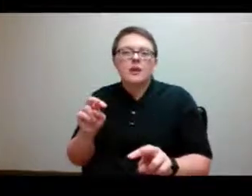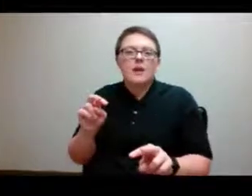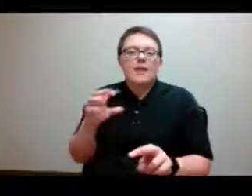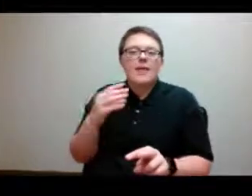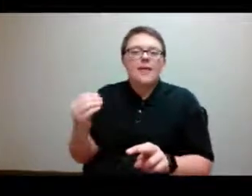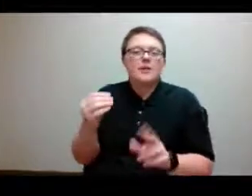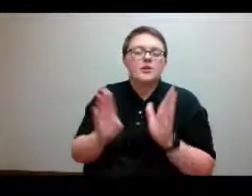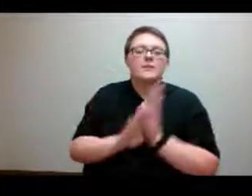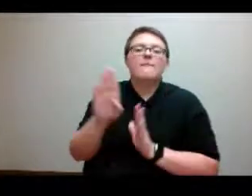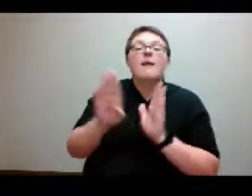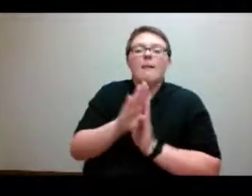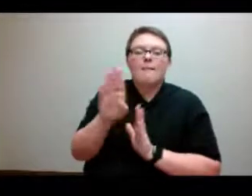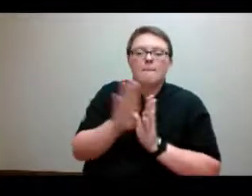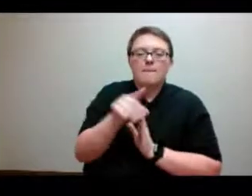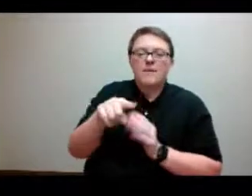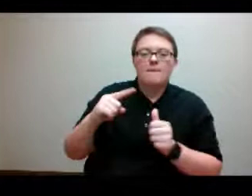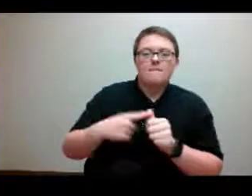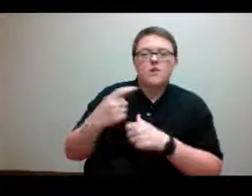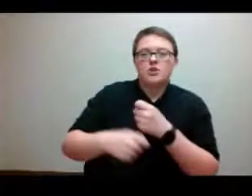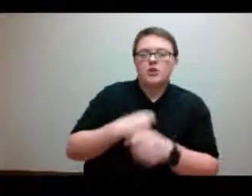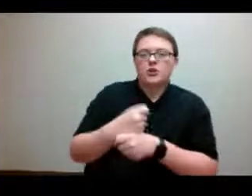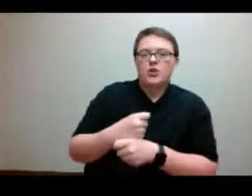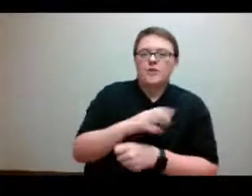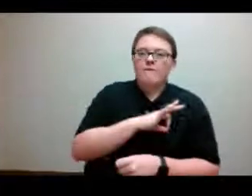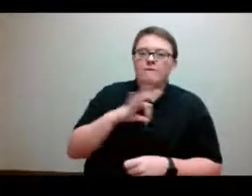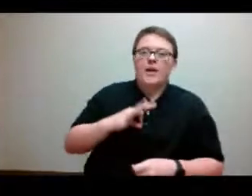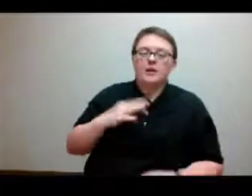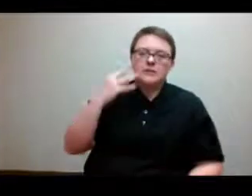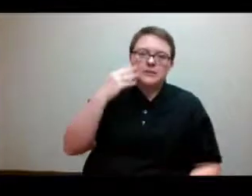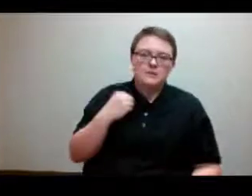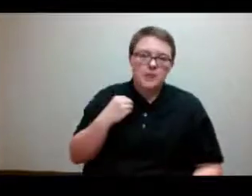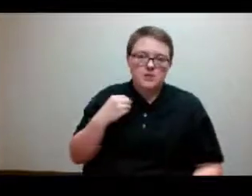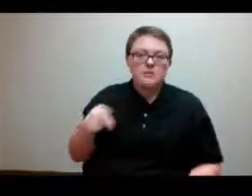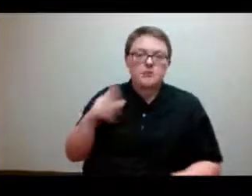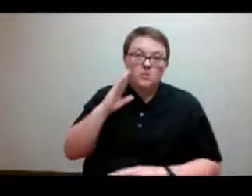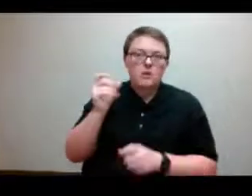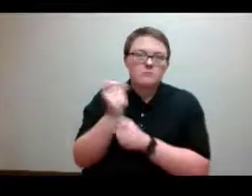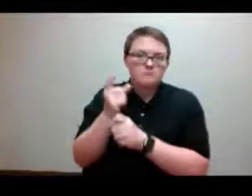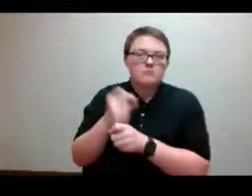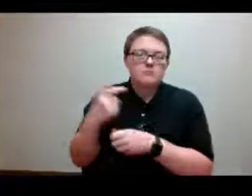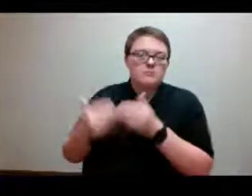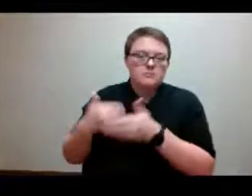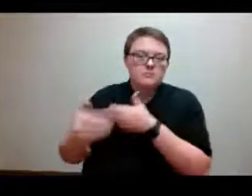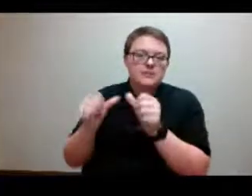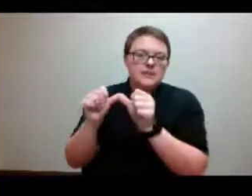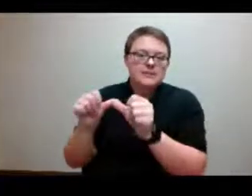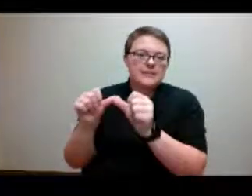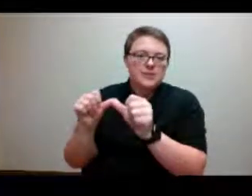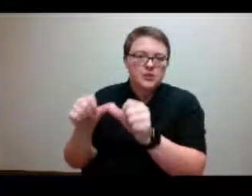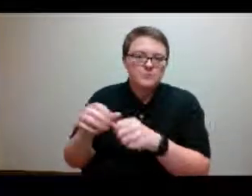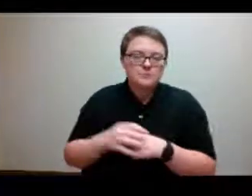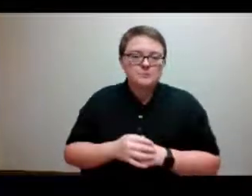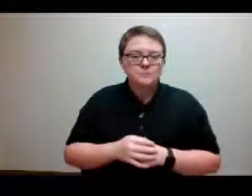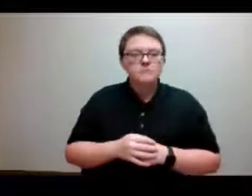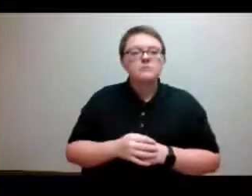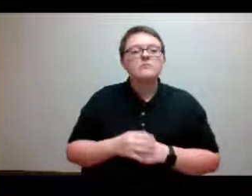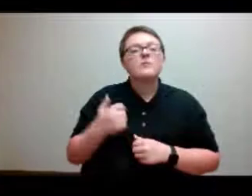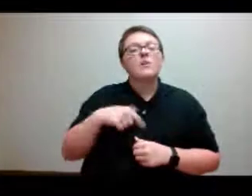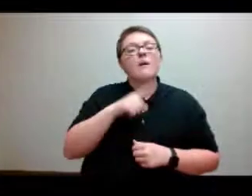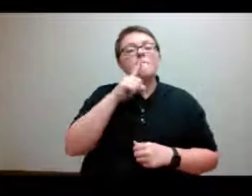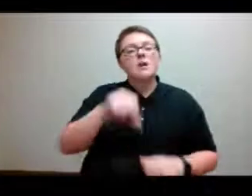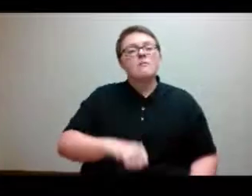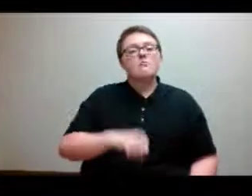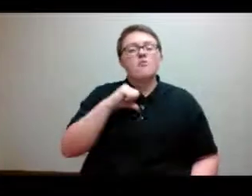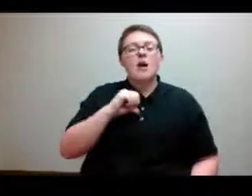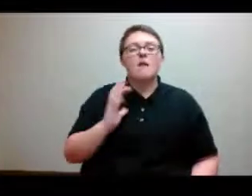from year to year. All right, in academics, we're very proud of the academic partnerships that we